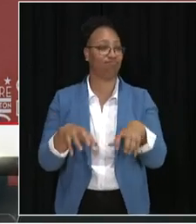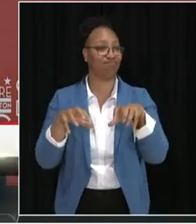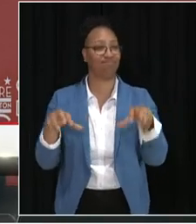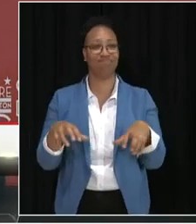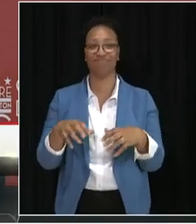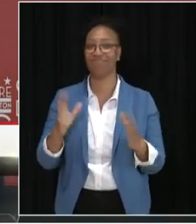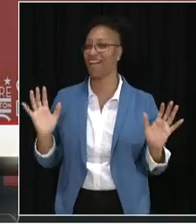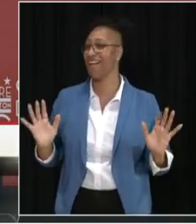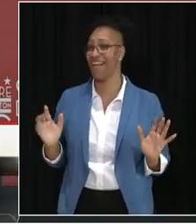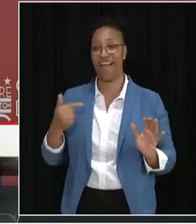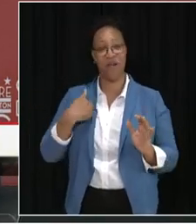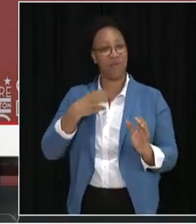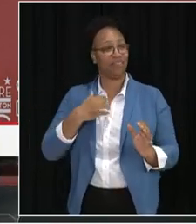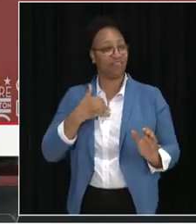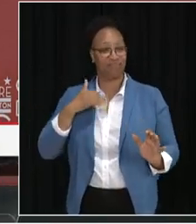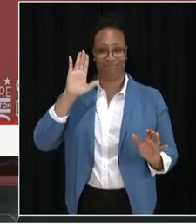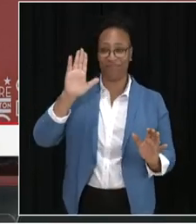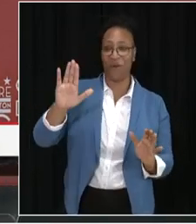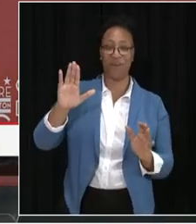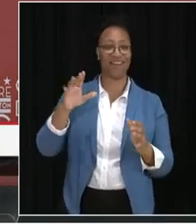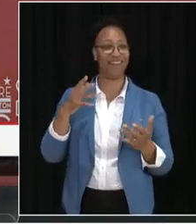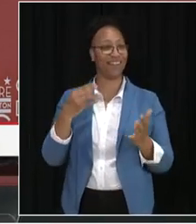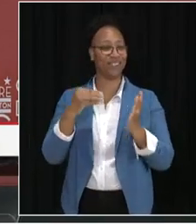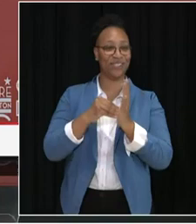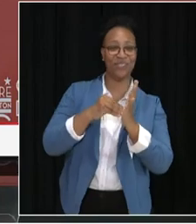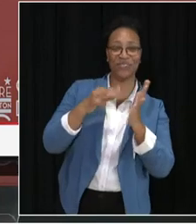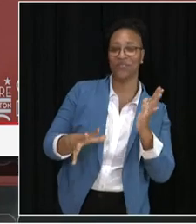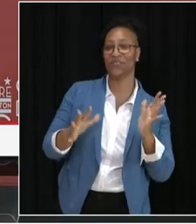Head of school branch.